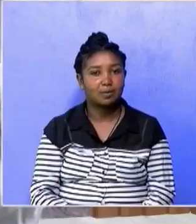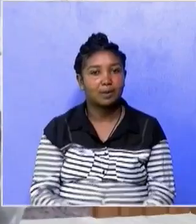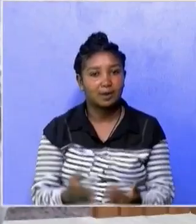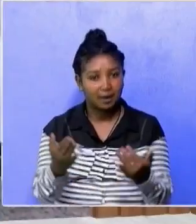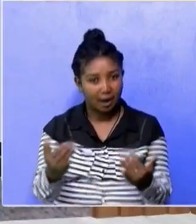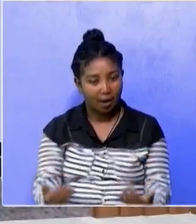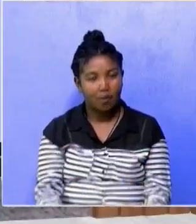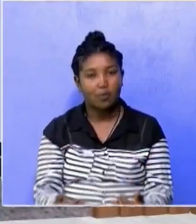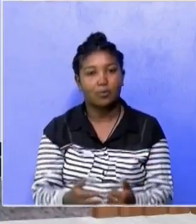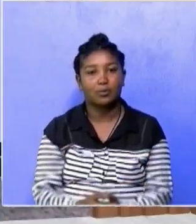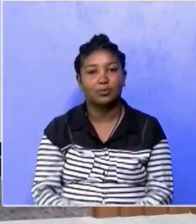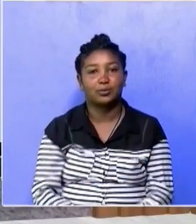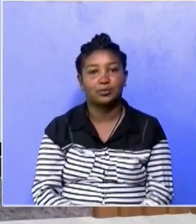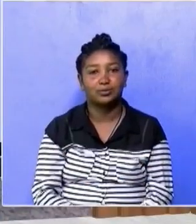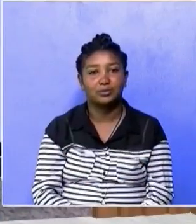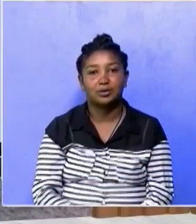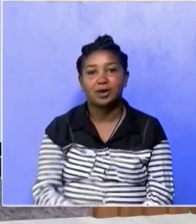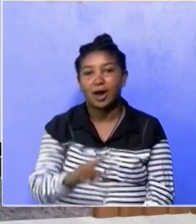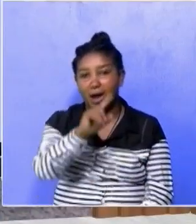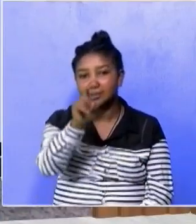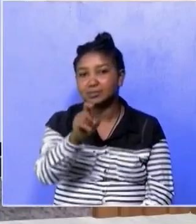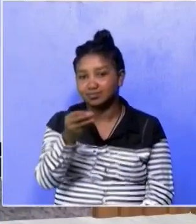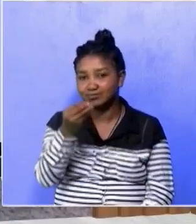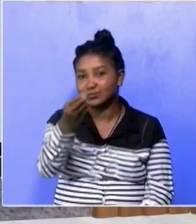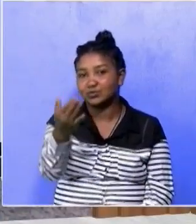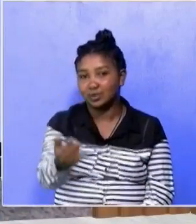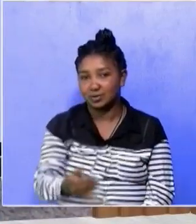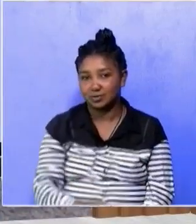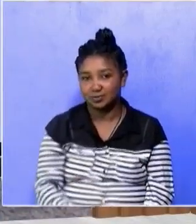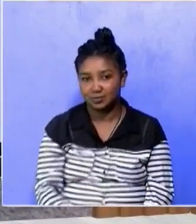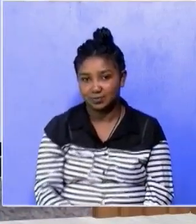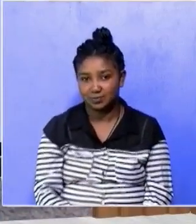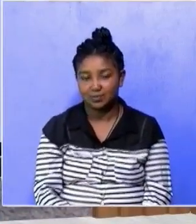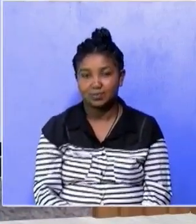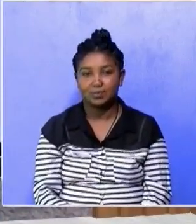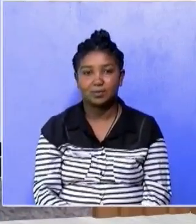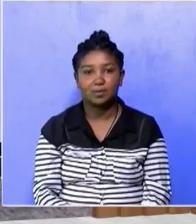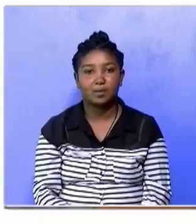Now let me ask this question, please.